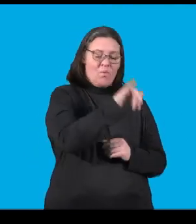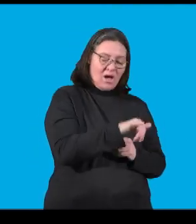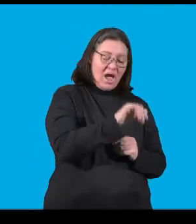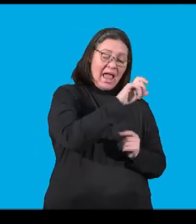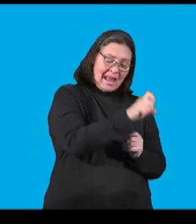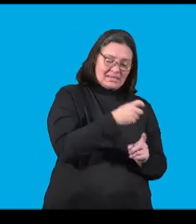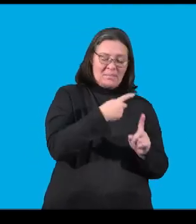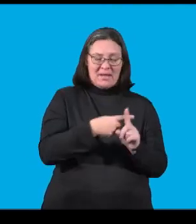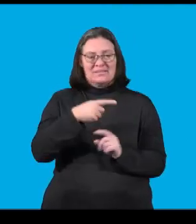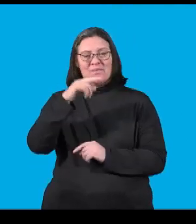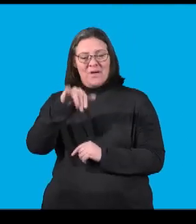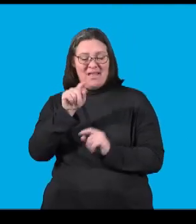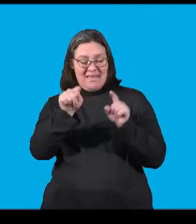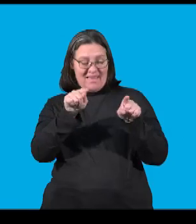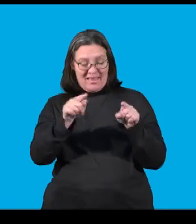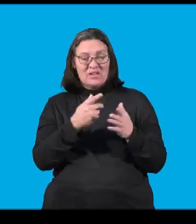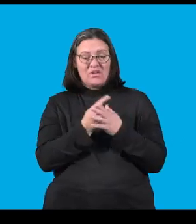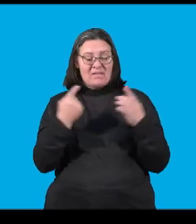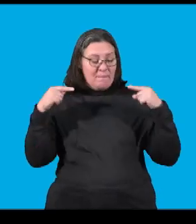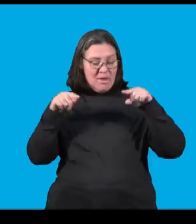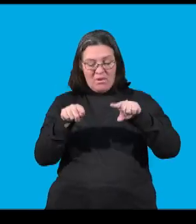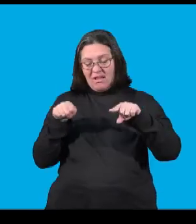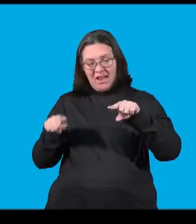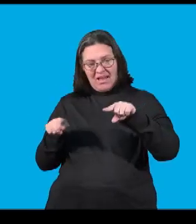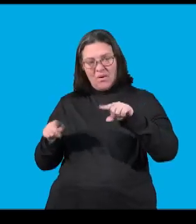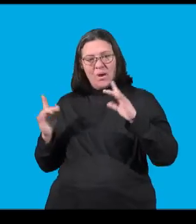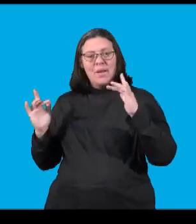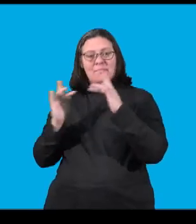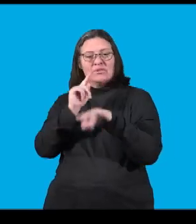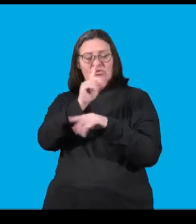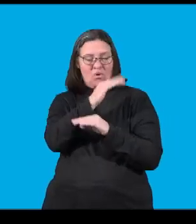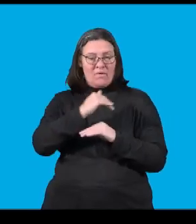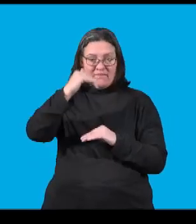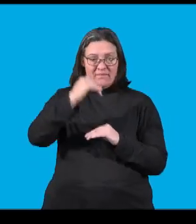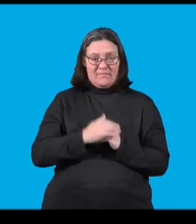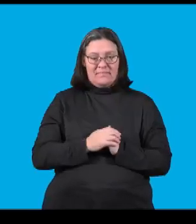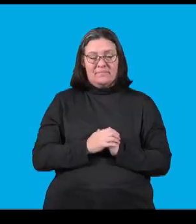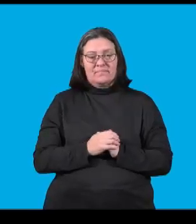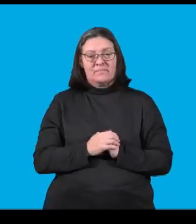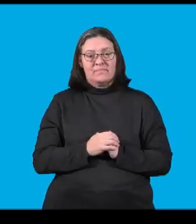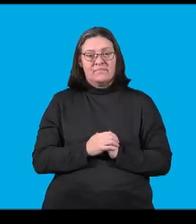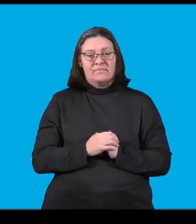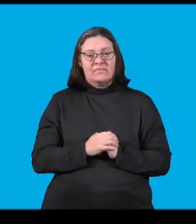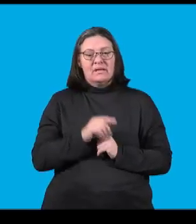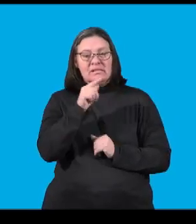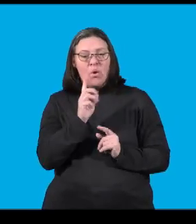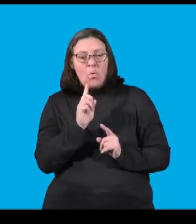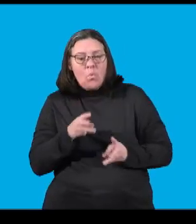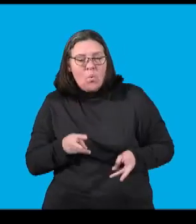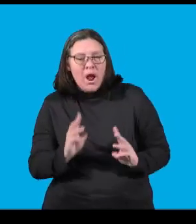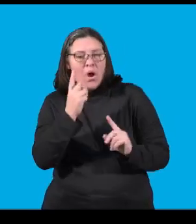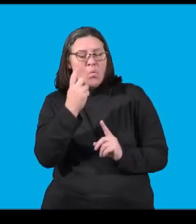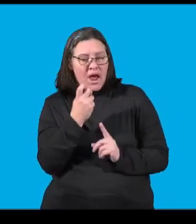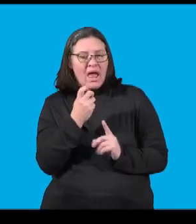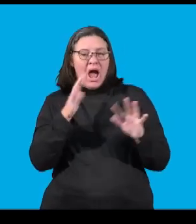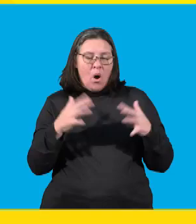point where the tangent, which is parallel to this line, where it meets your curve. All right. So that's